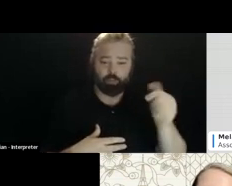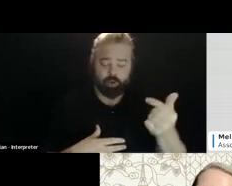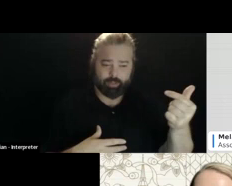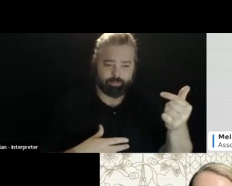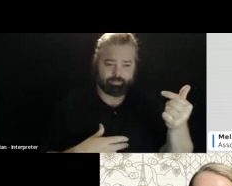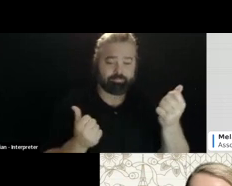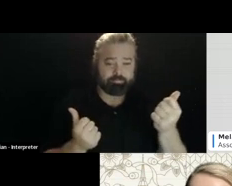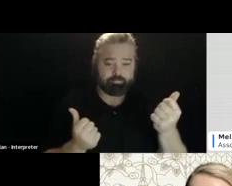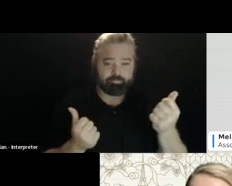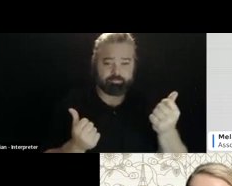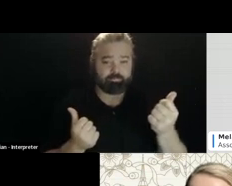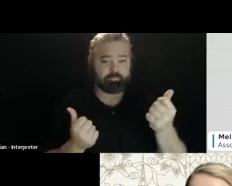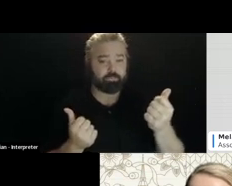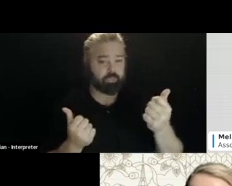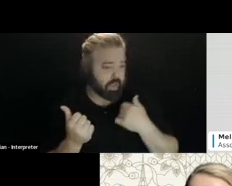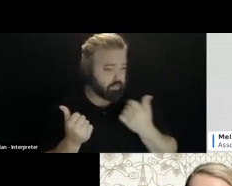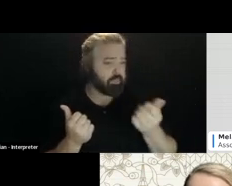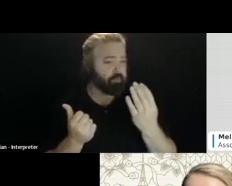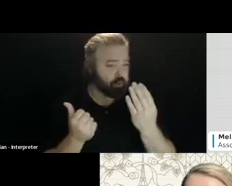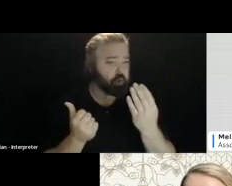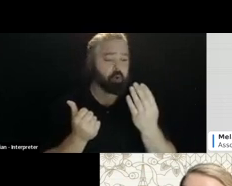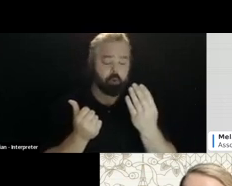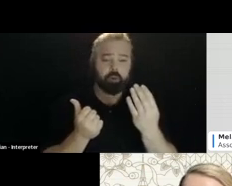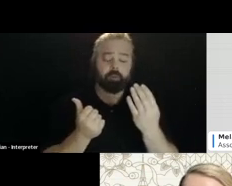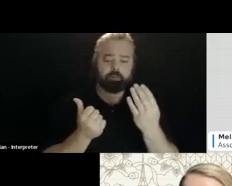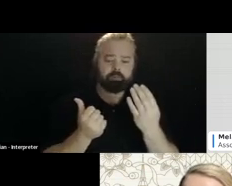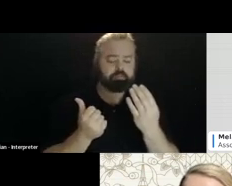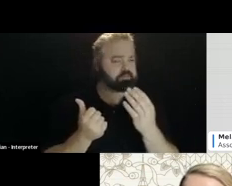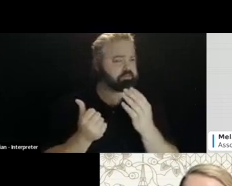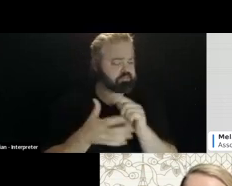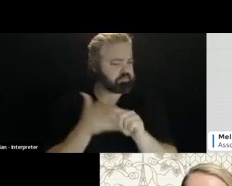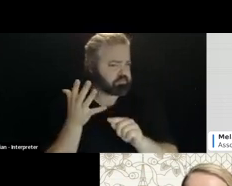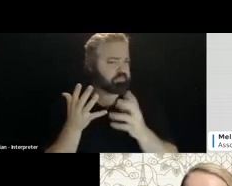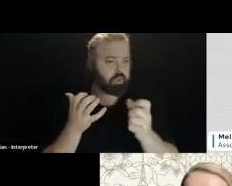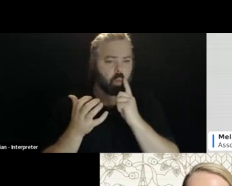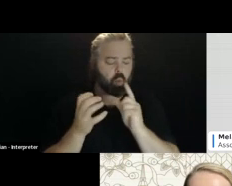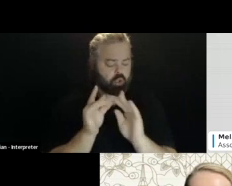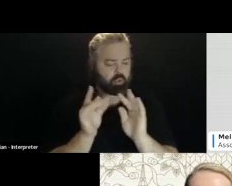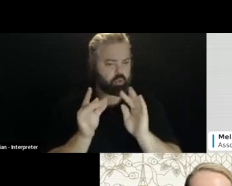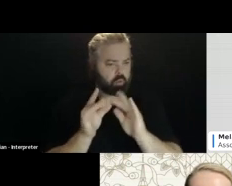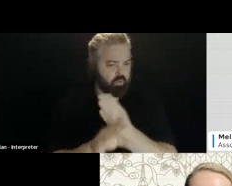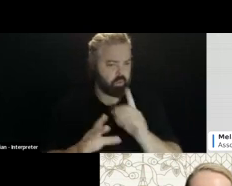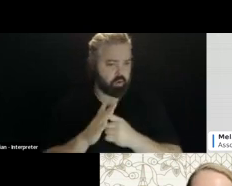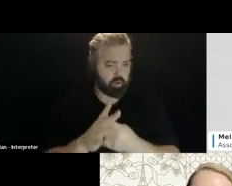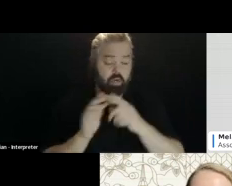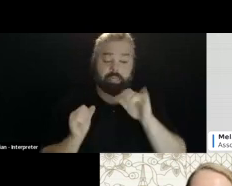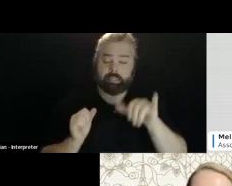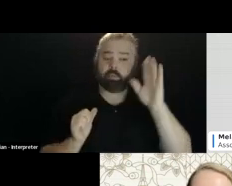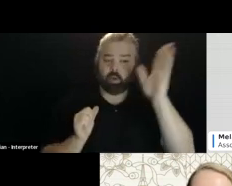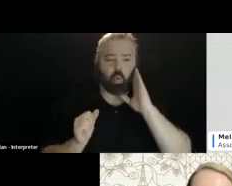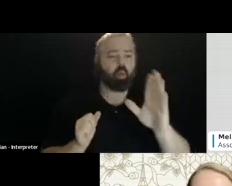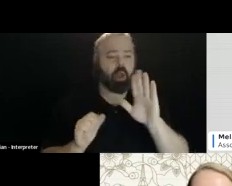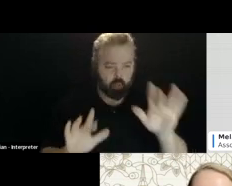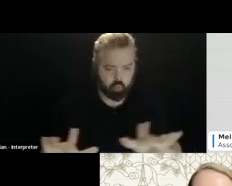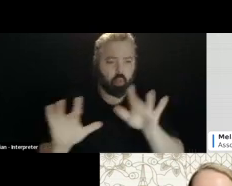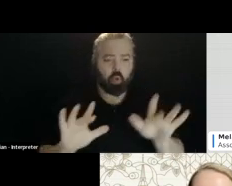and do have just a few things we want to share before we get started. The presentation will be recorded,